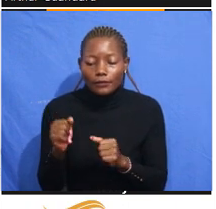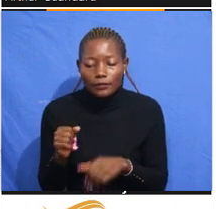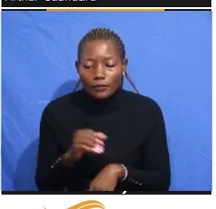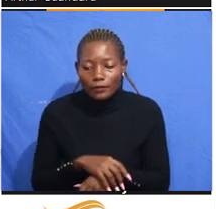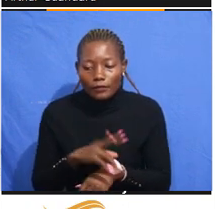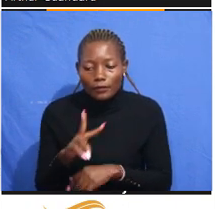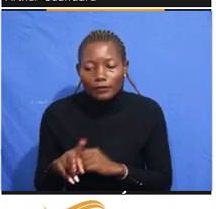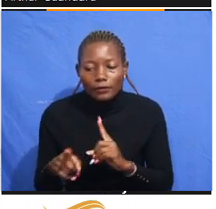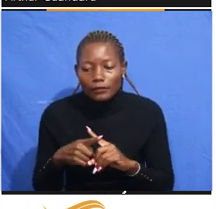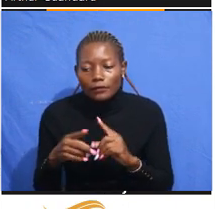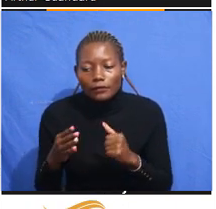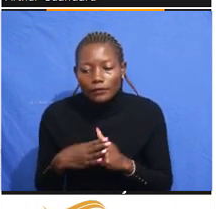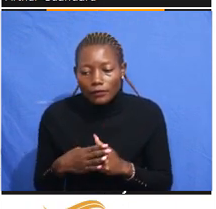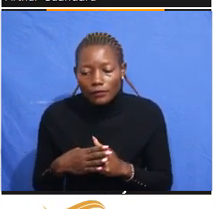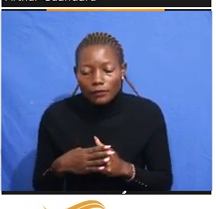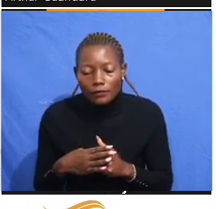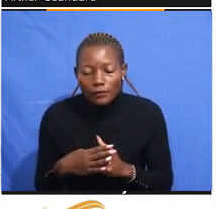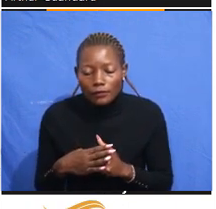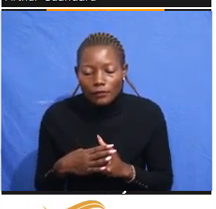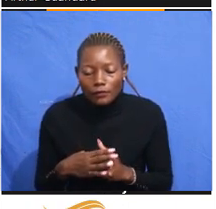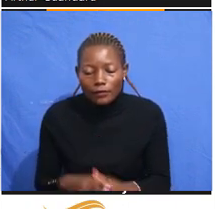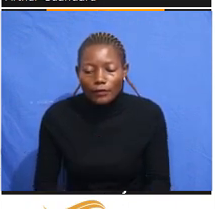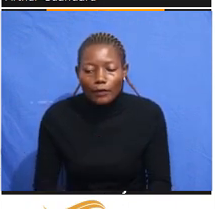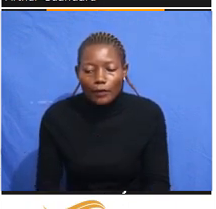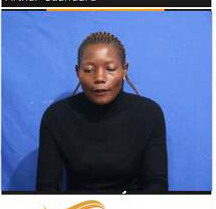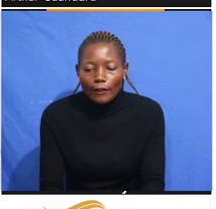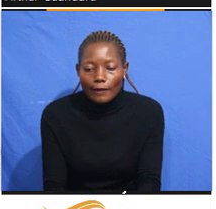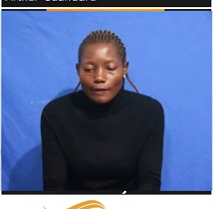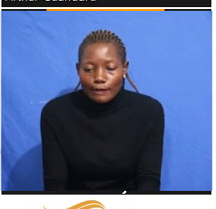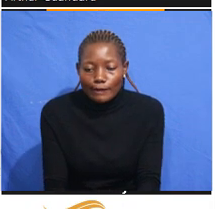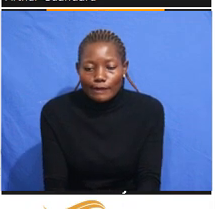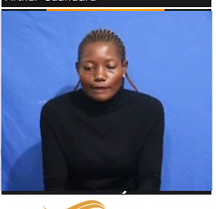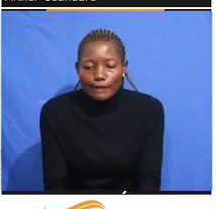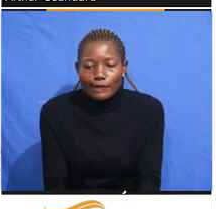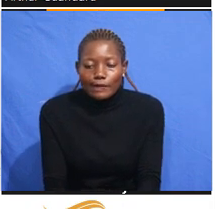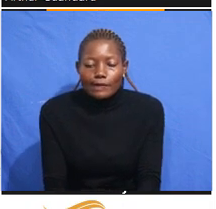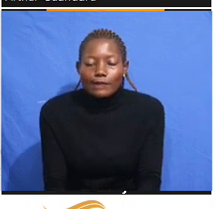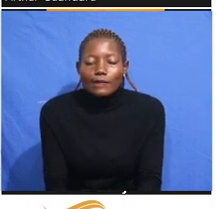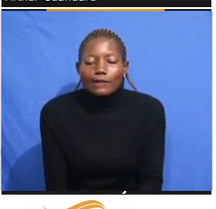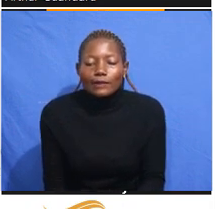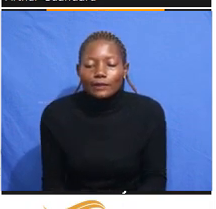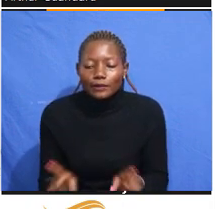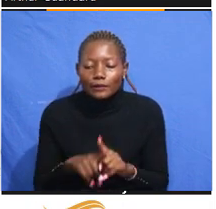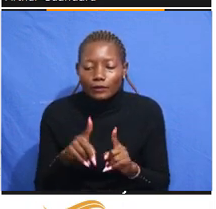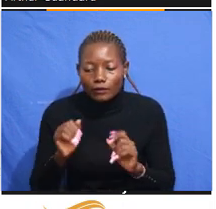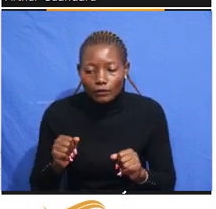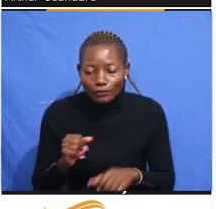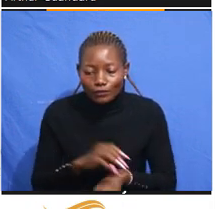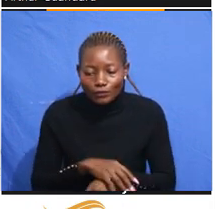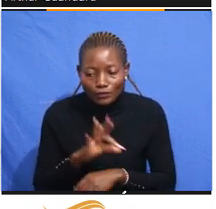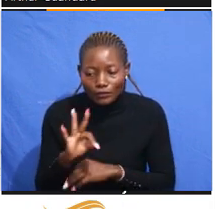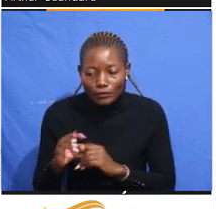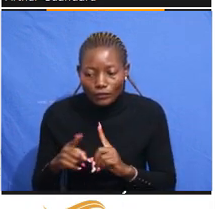a heart rate of 2 and a stroke volume of 9. You can get 3 times 6, heart rate of